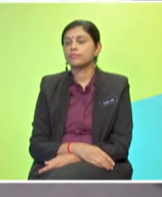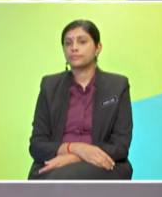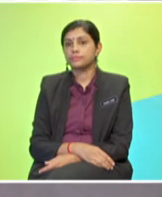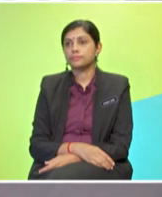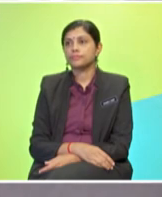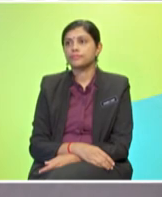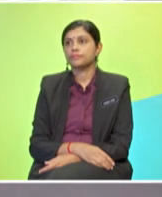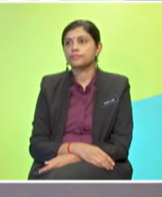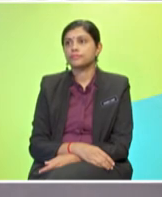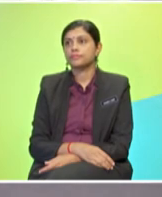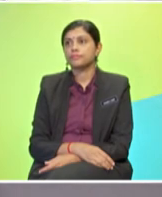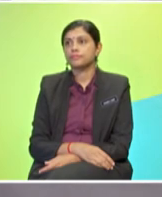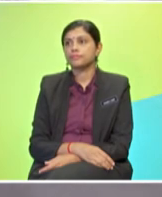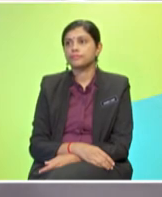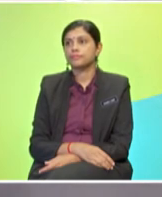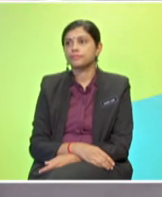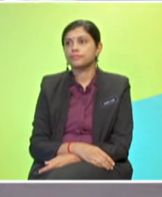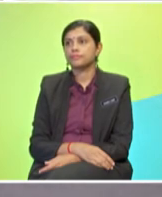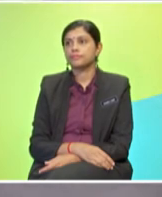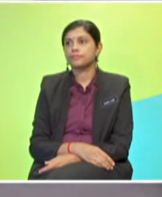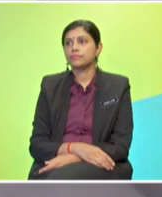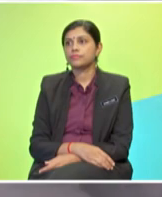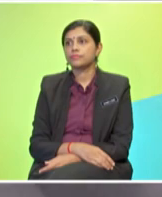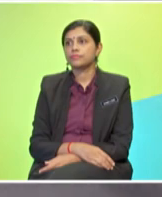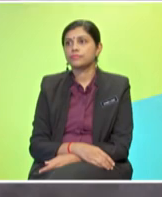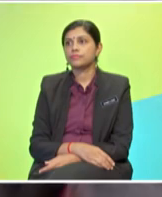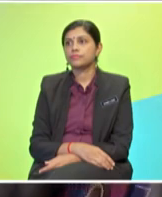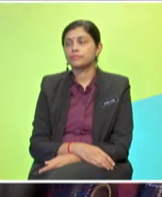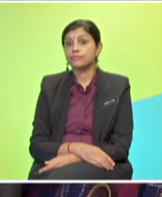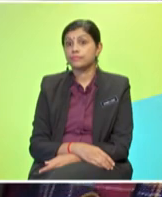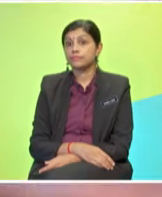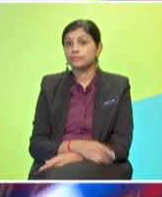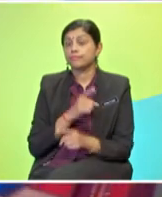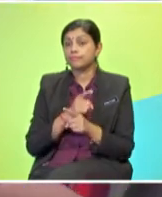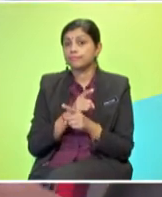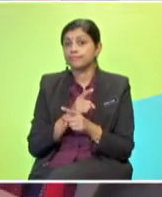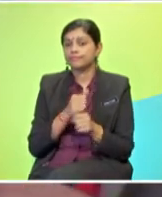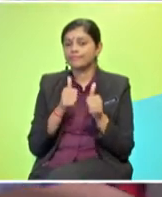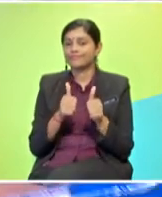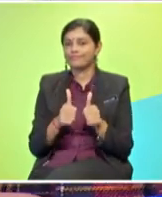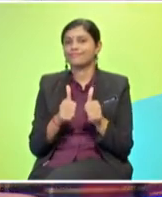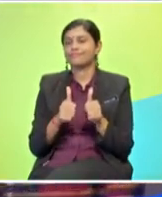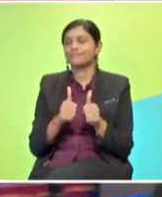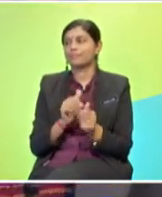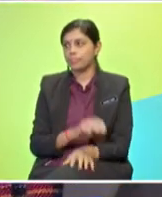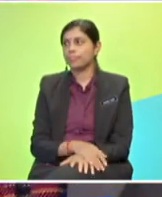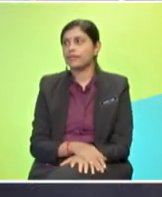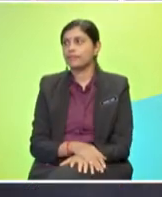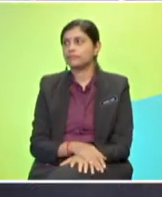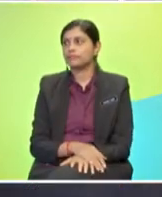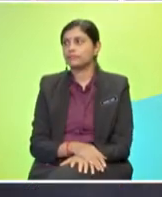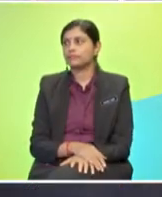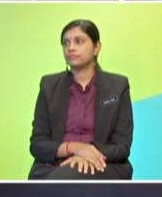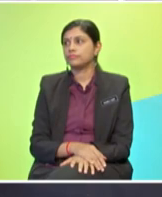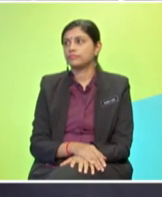I N G. Okay, very good. Is that correct? The next one. Yeah,